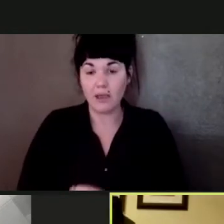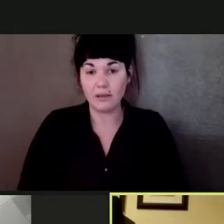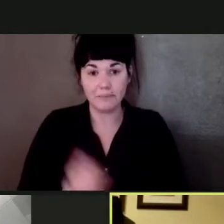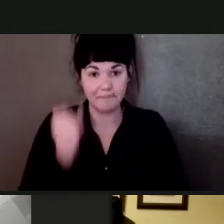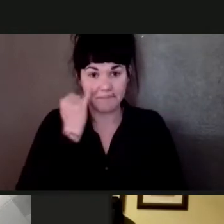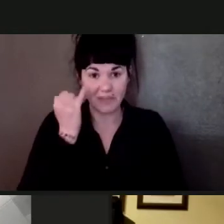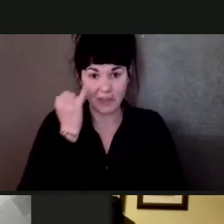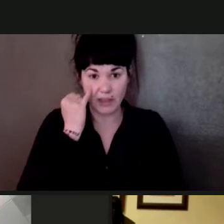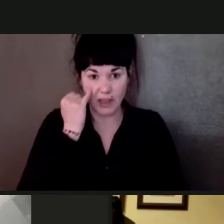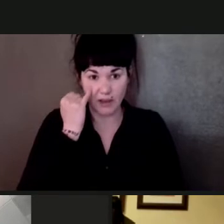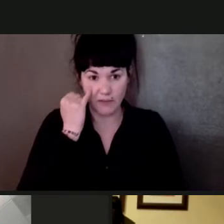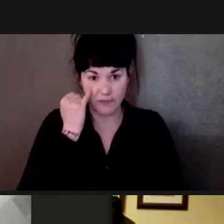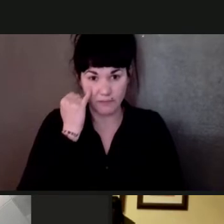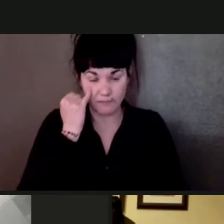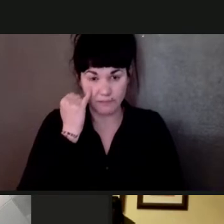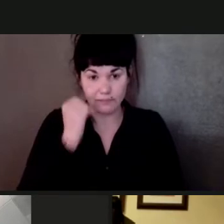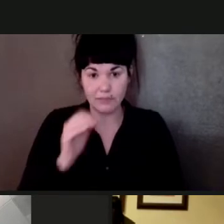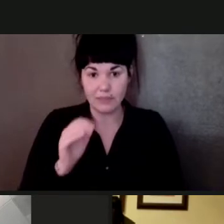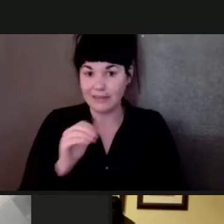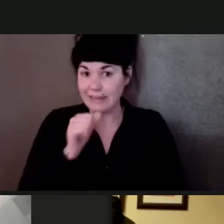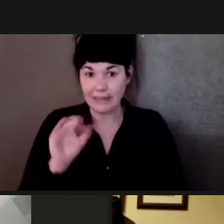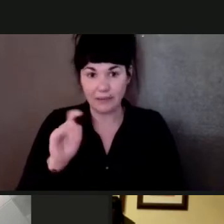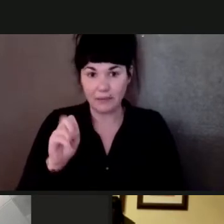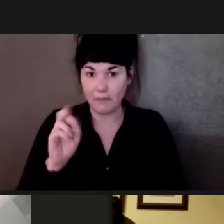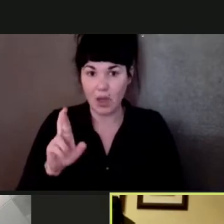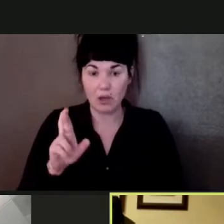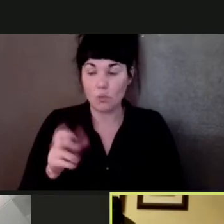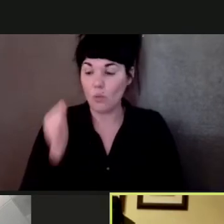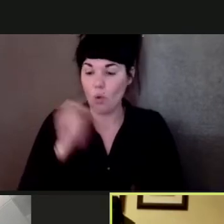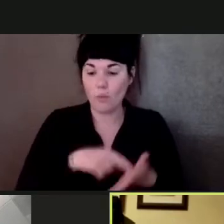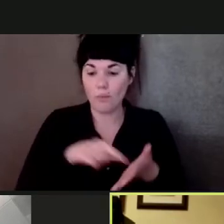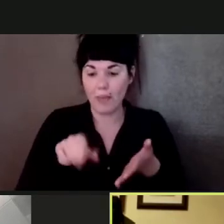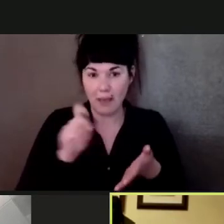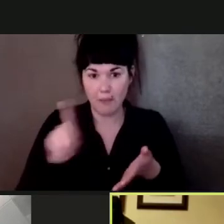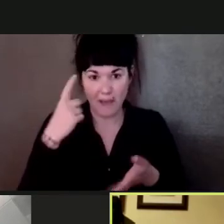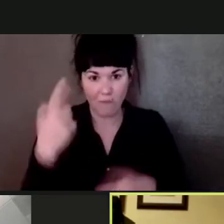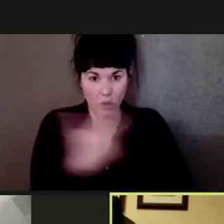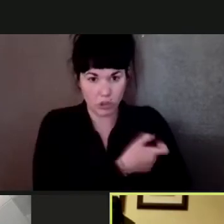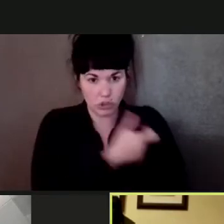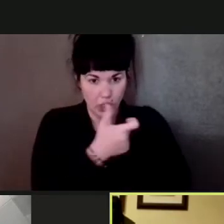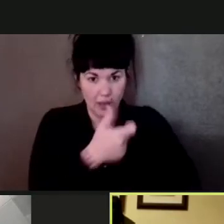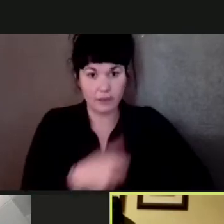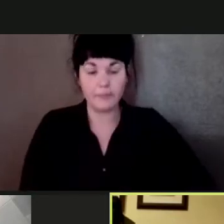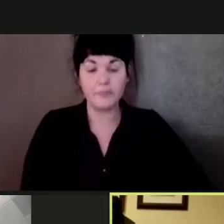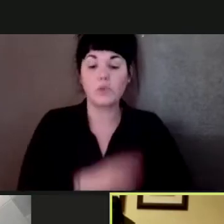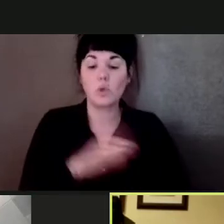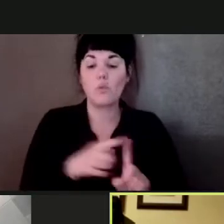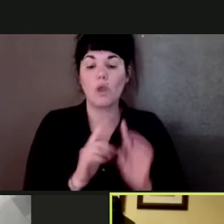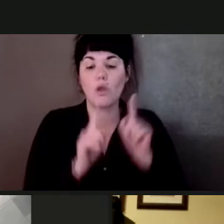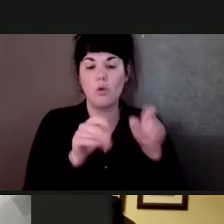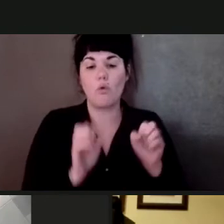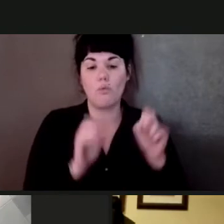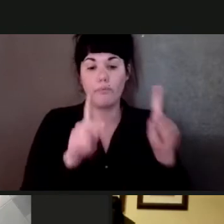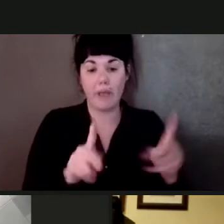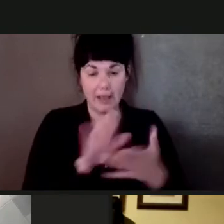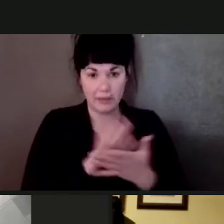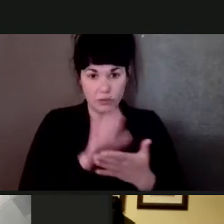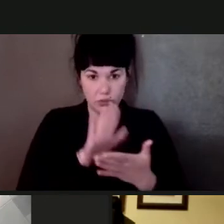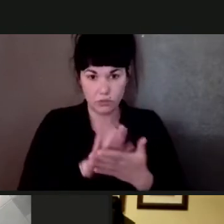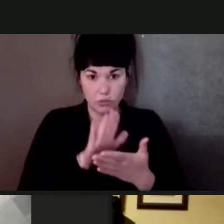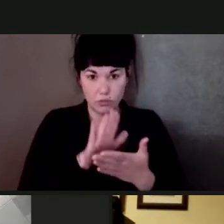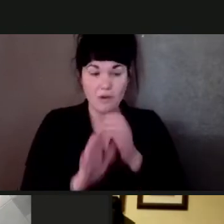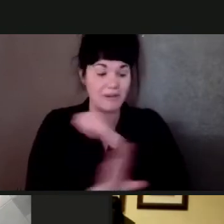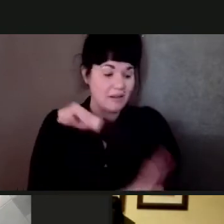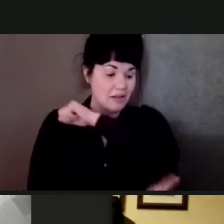we look to the fall and schools returning potentially in person, it's super important that we do everything we can to keep everyone safe. So